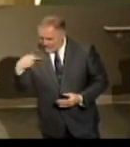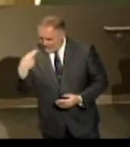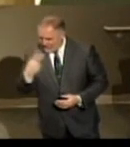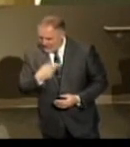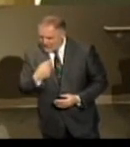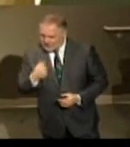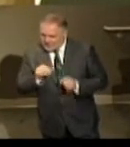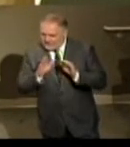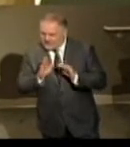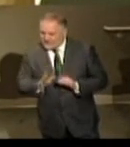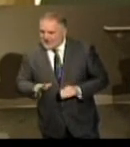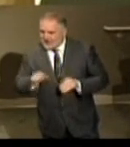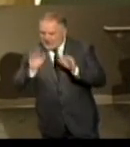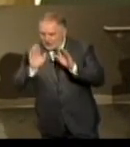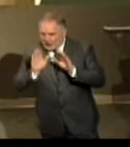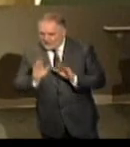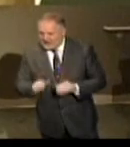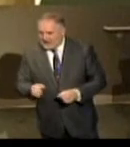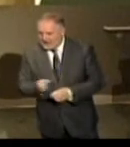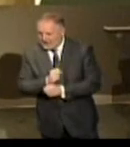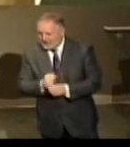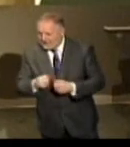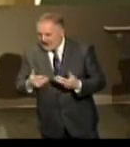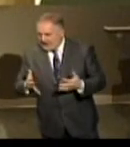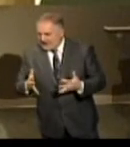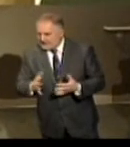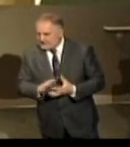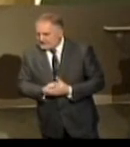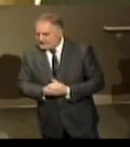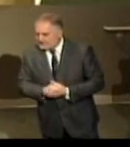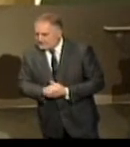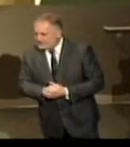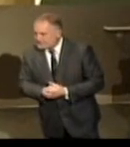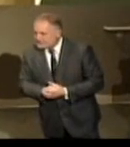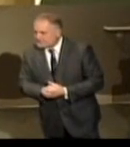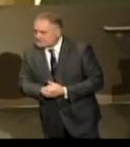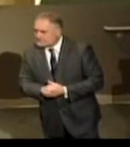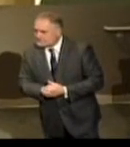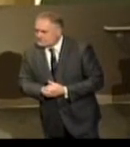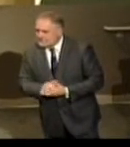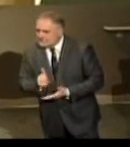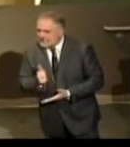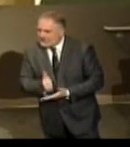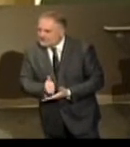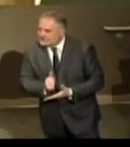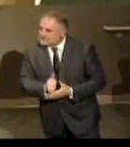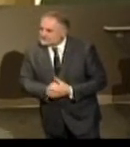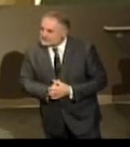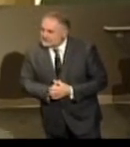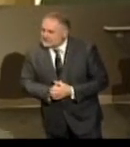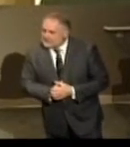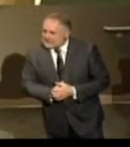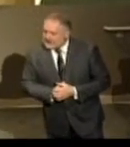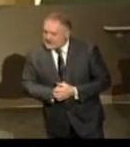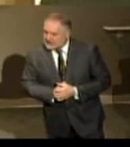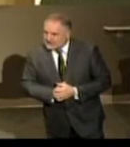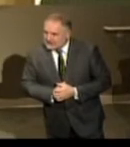We're fearfully and we're wonderfully made. Can I get an amen to that?